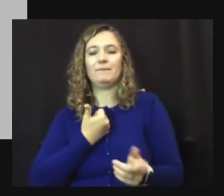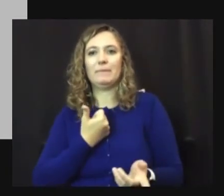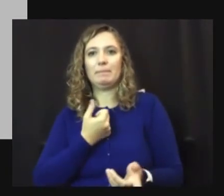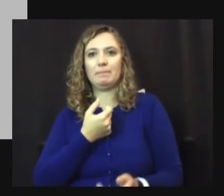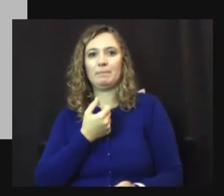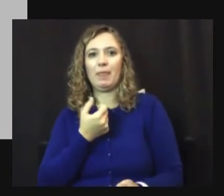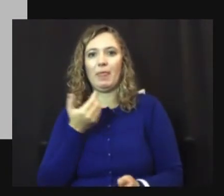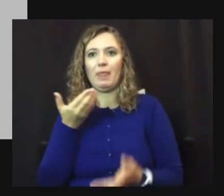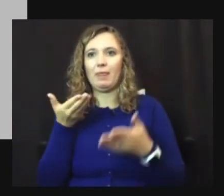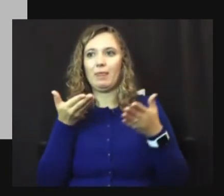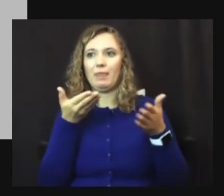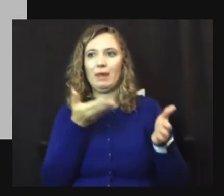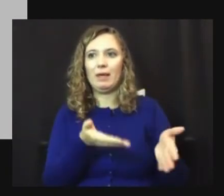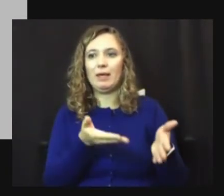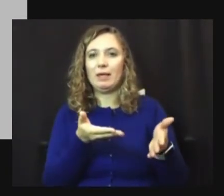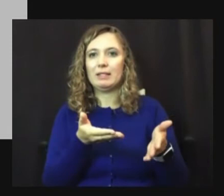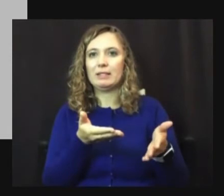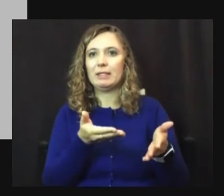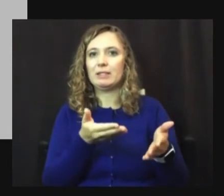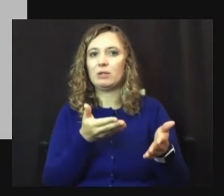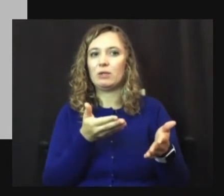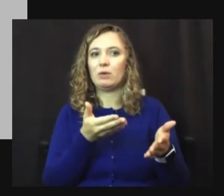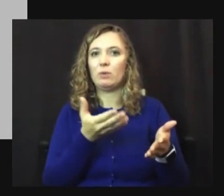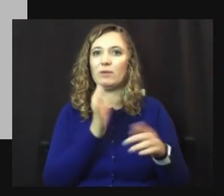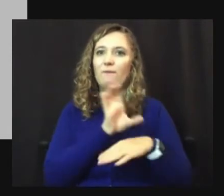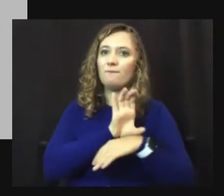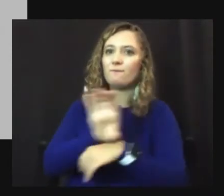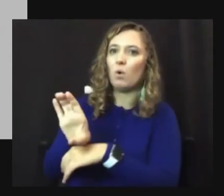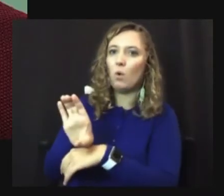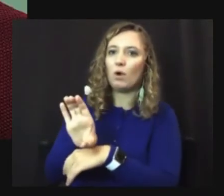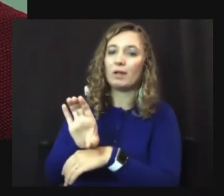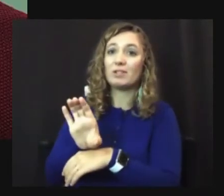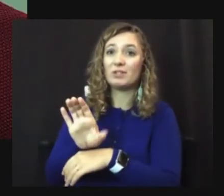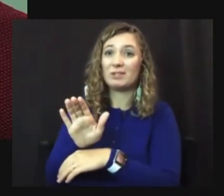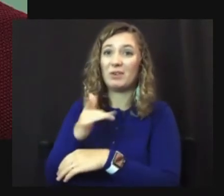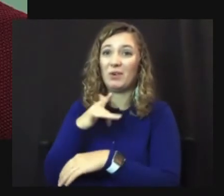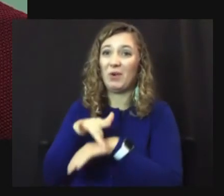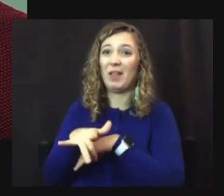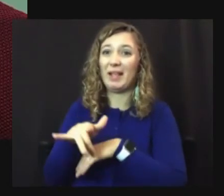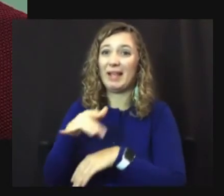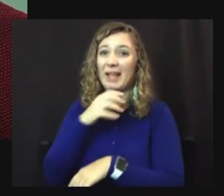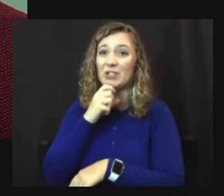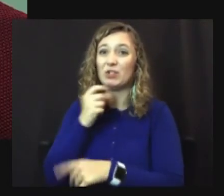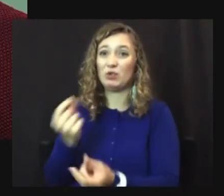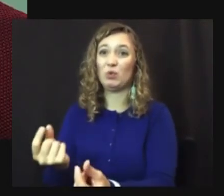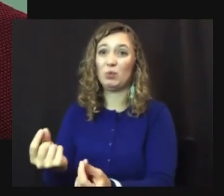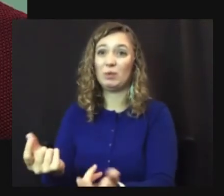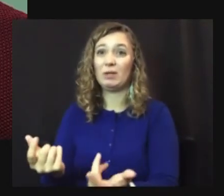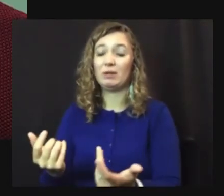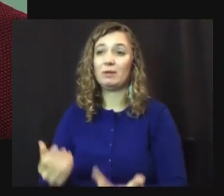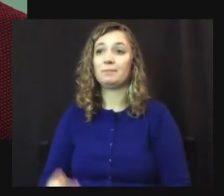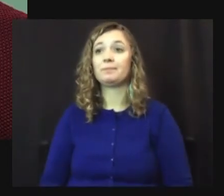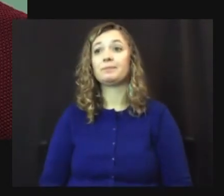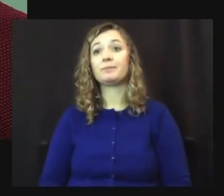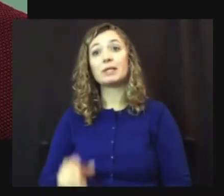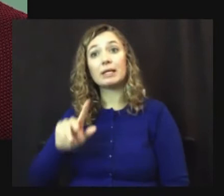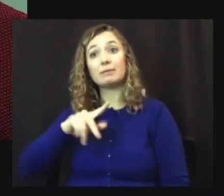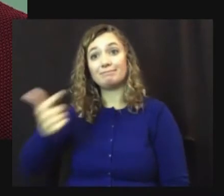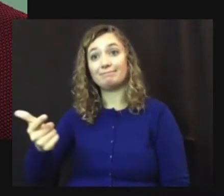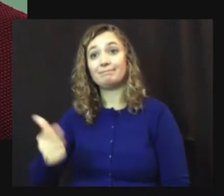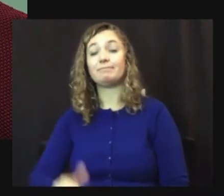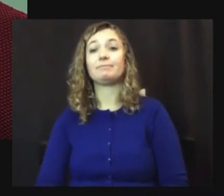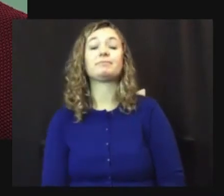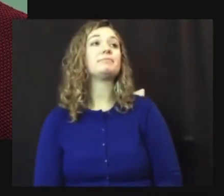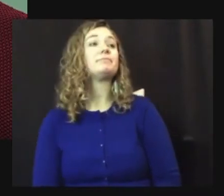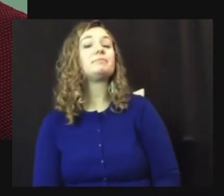is what gets foisted upon us from an early age. Kate? When choosing